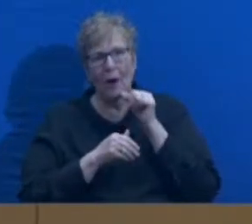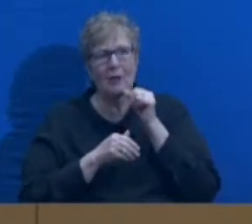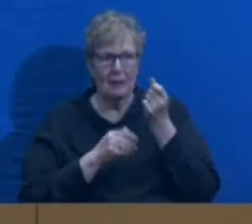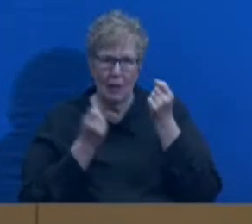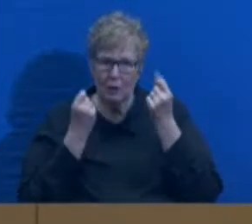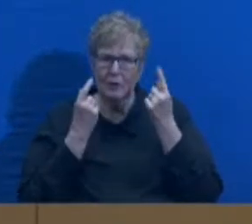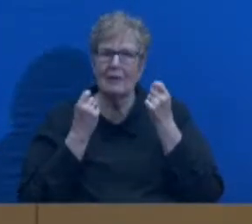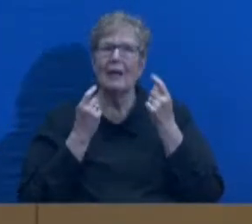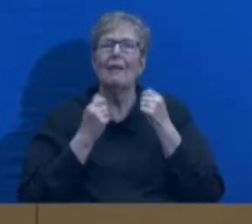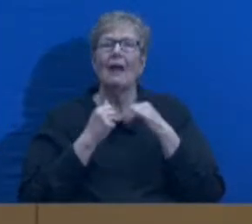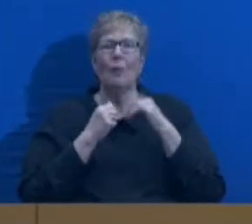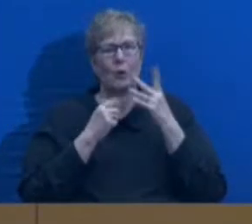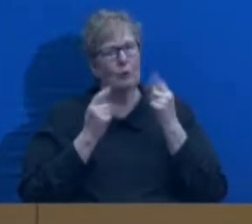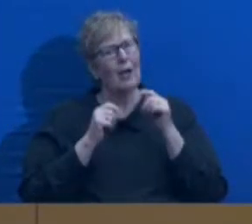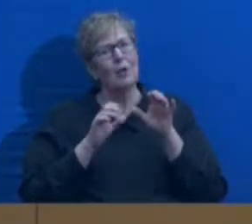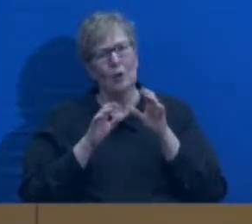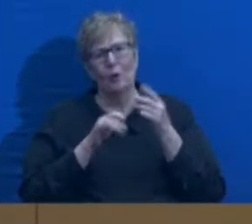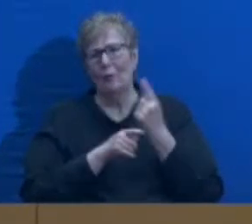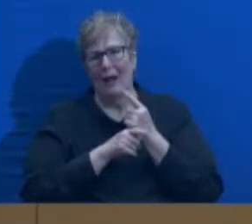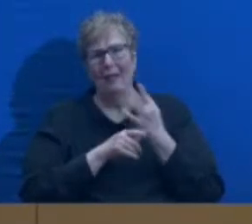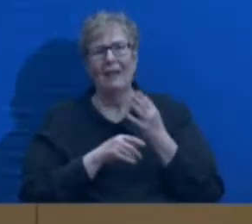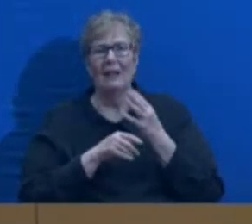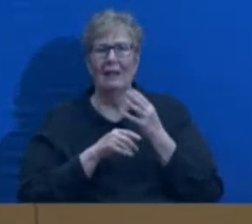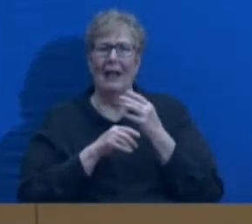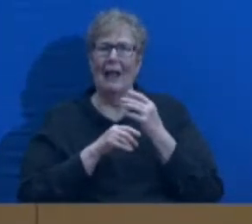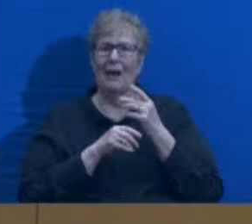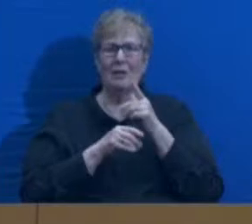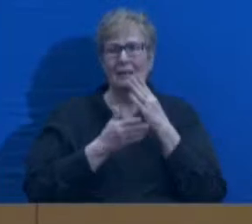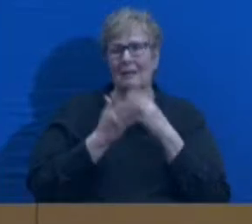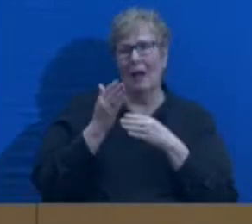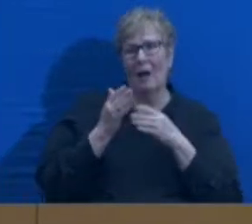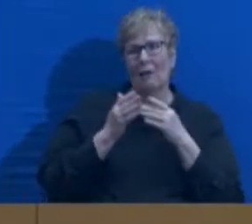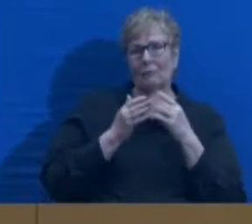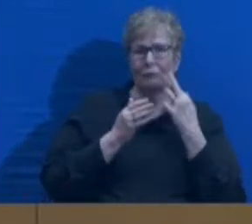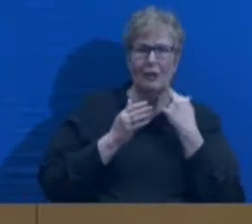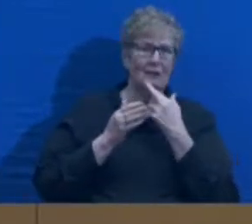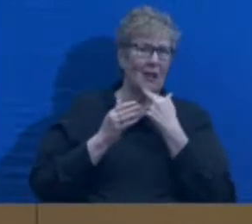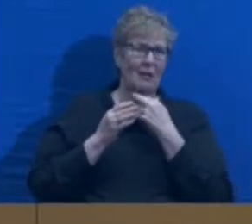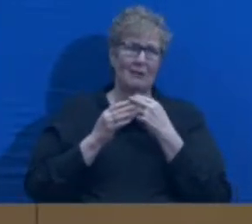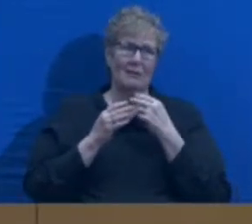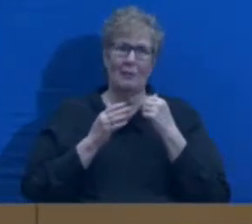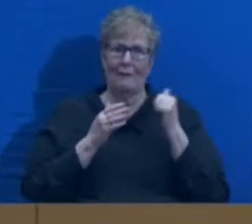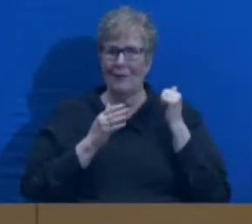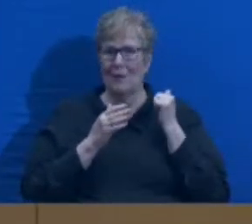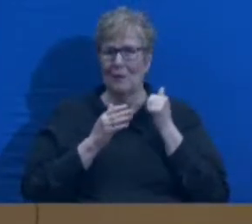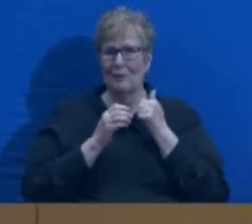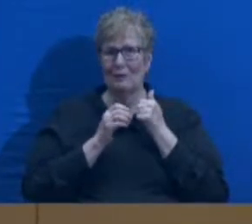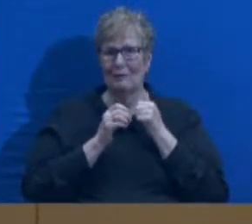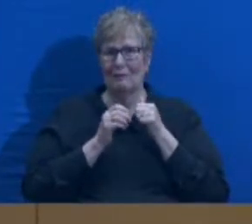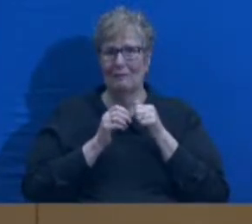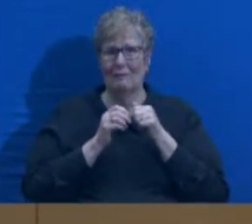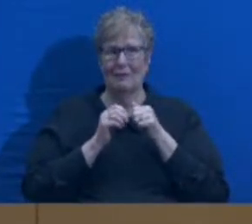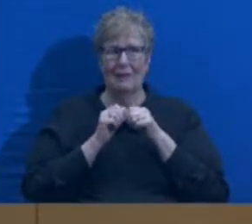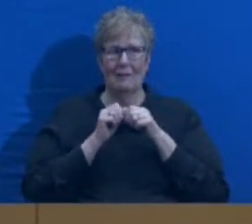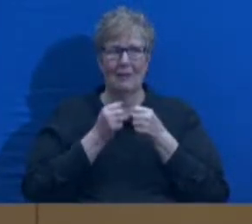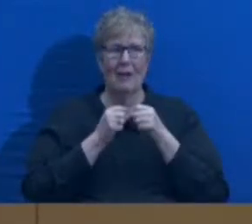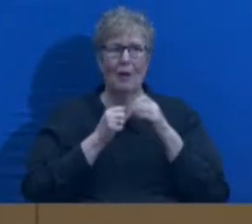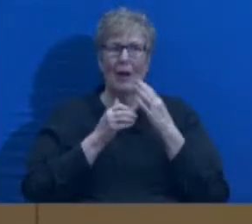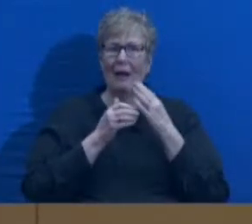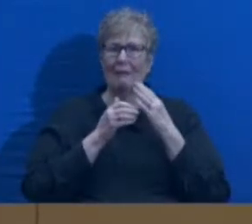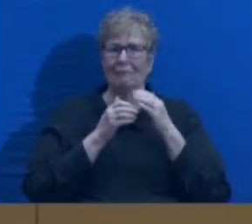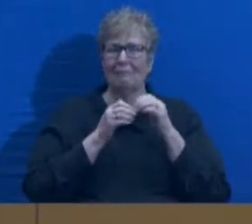area who are trying to do the right thing, and also those who aren't. We continue to make visits to places like arcades and